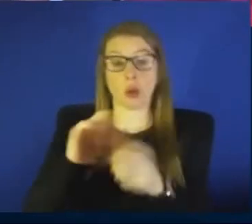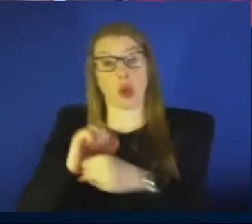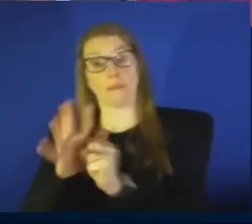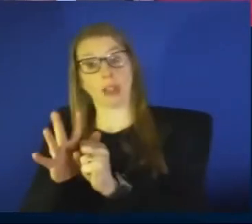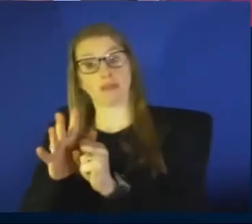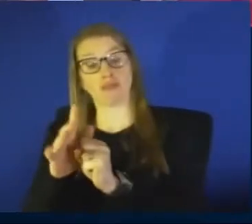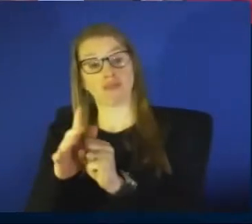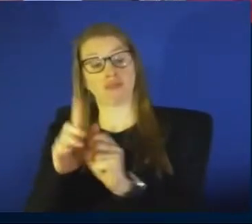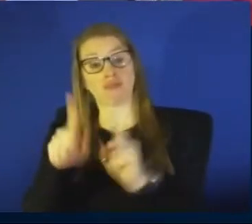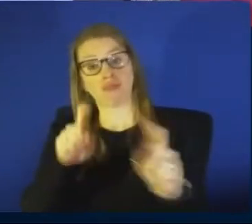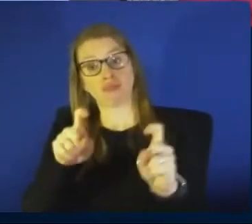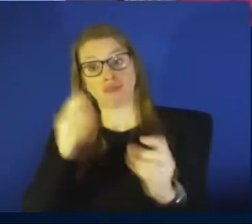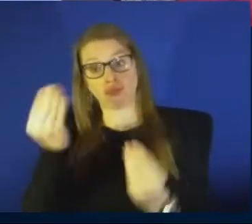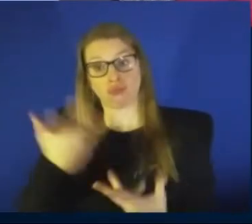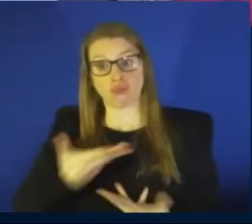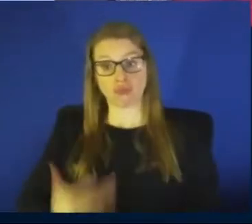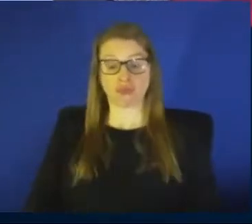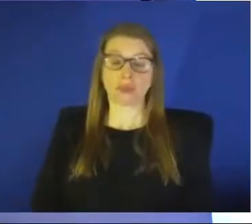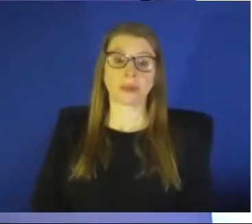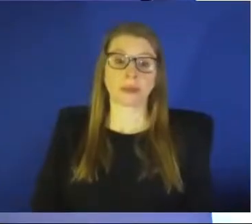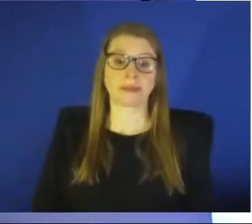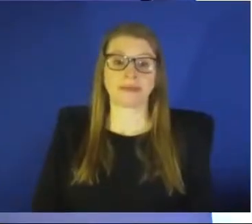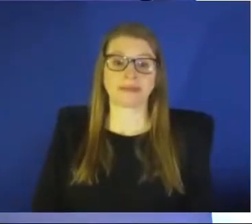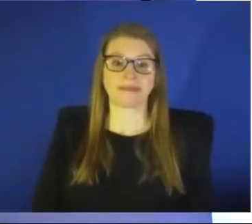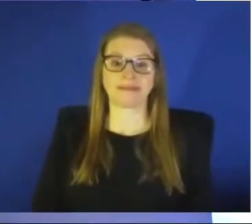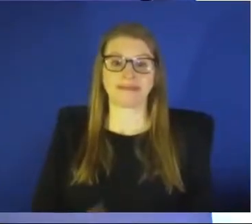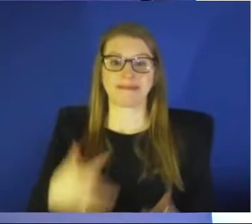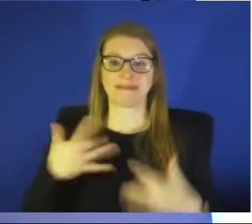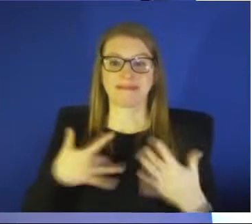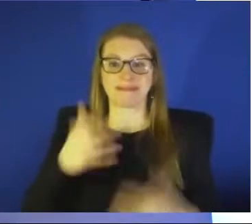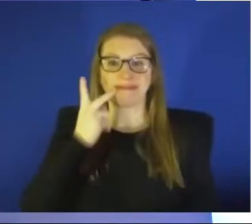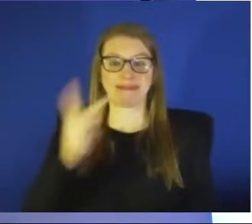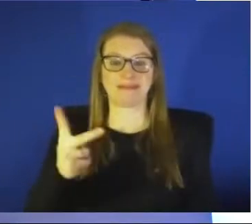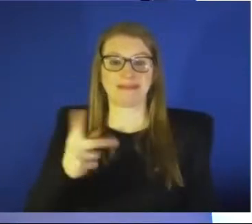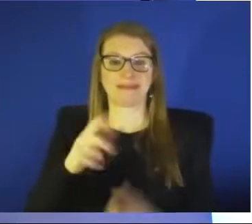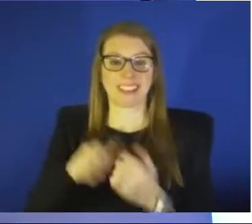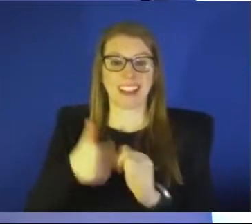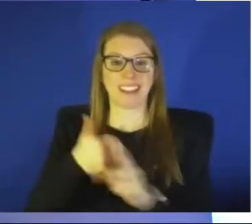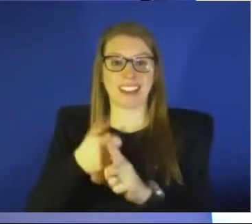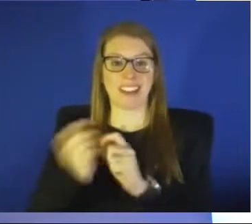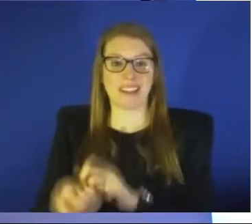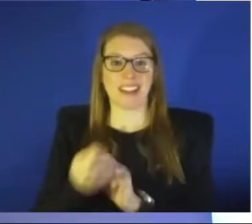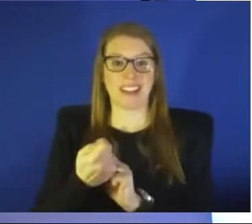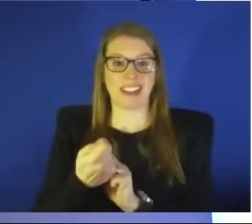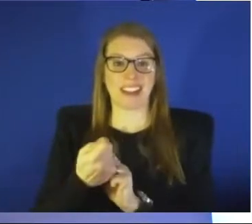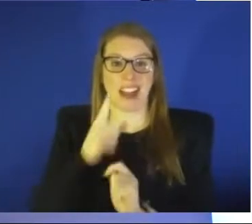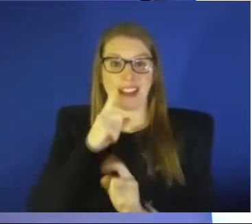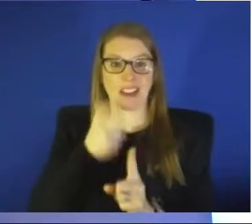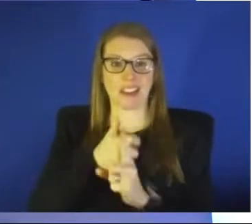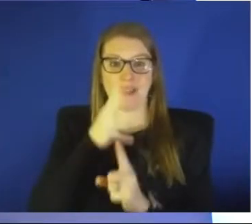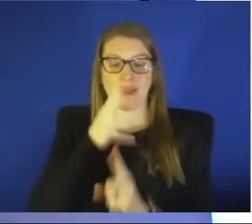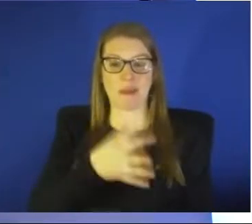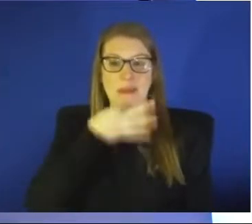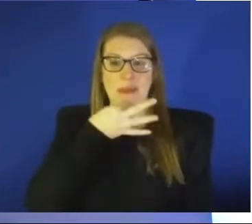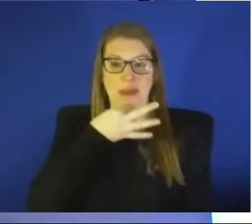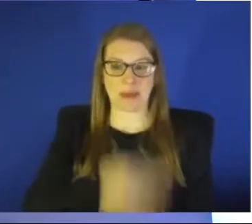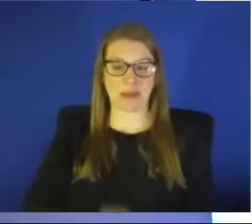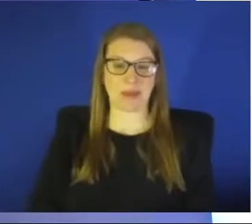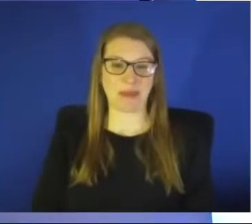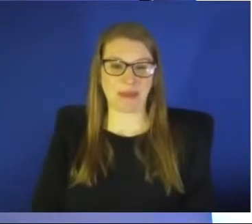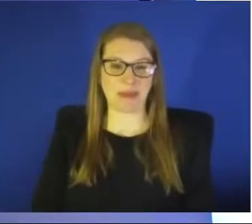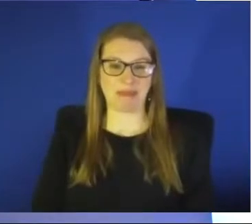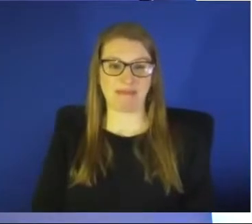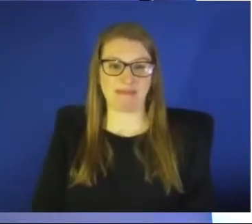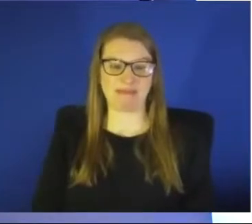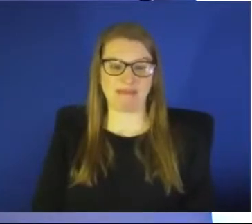Will do, Jess. I'm getting excited to see how she performs with her swing. I think she's going to do great. I do. She's hard on herself, but